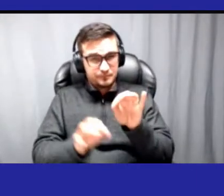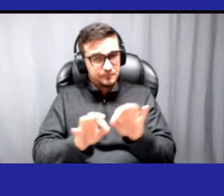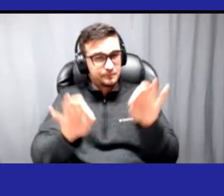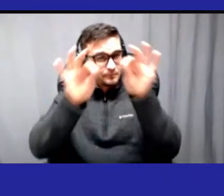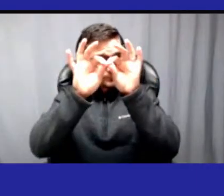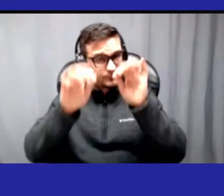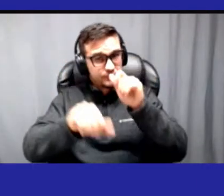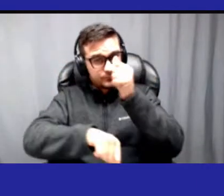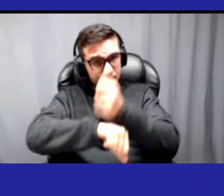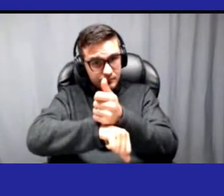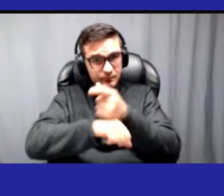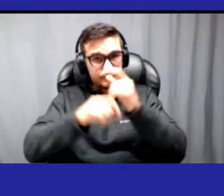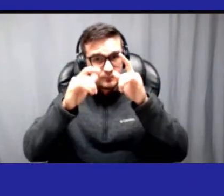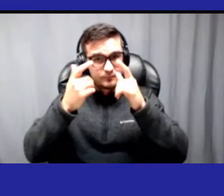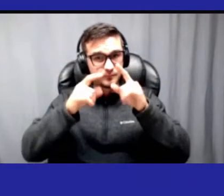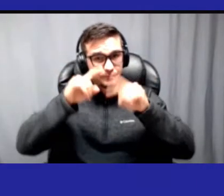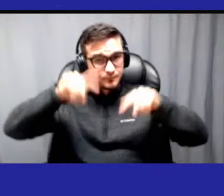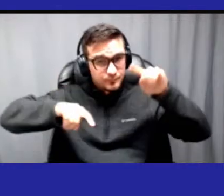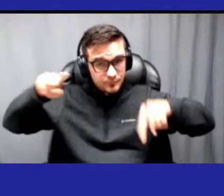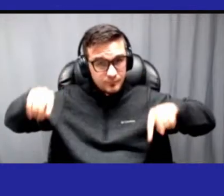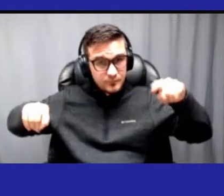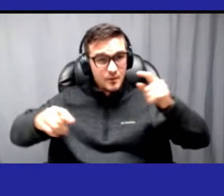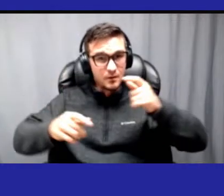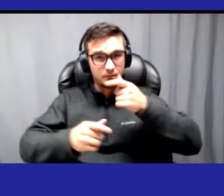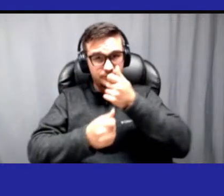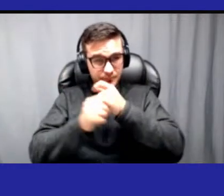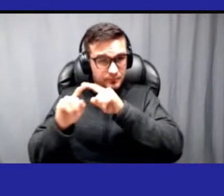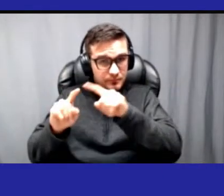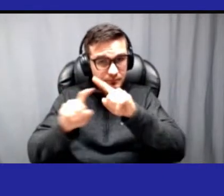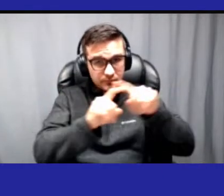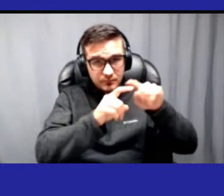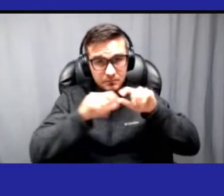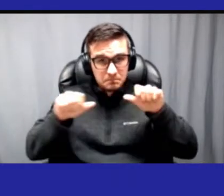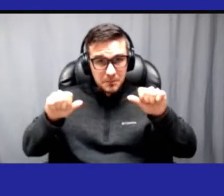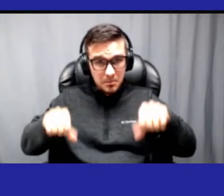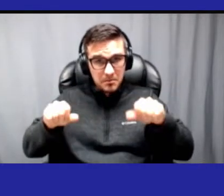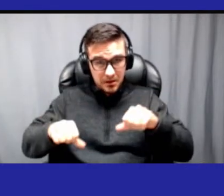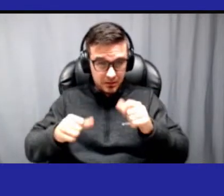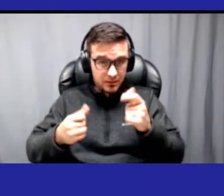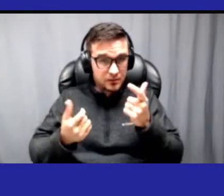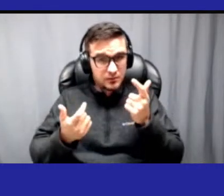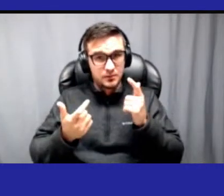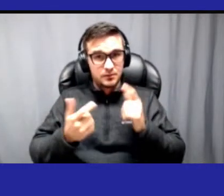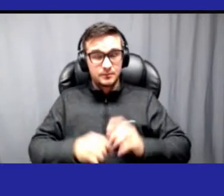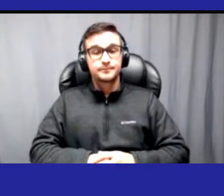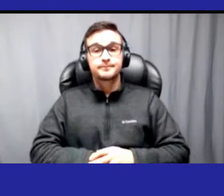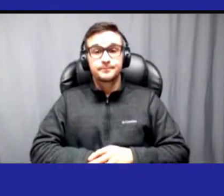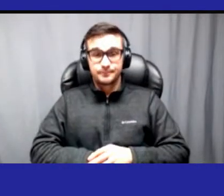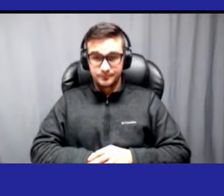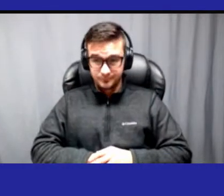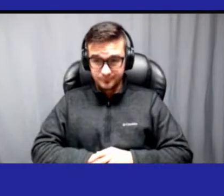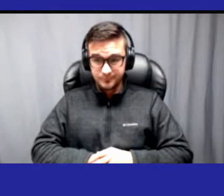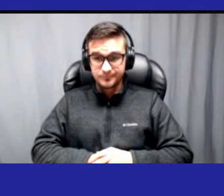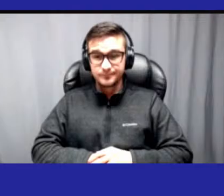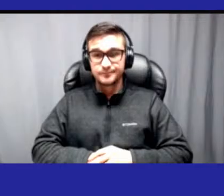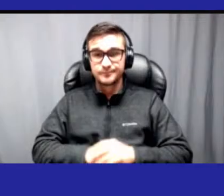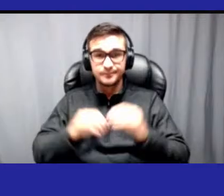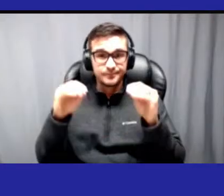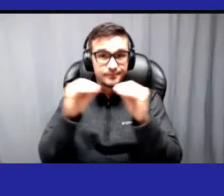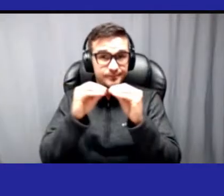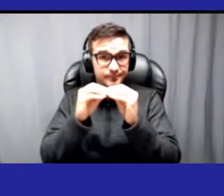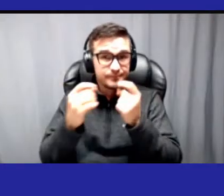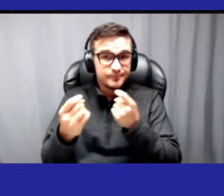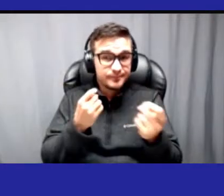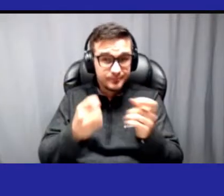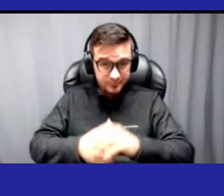because each has different capabilities depending on what moment we're in. Thanks. Any other questions? Okay, well, let's